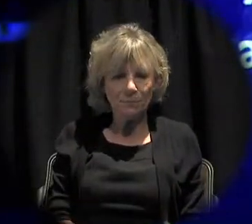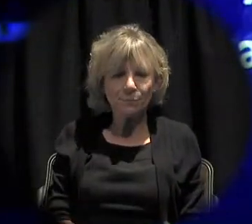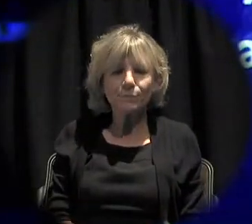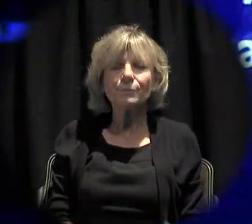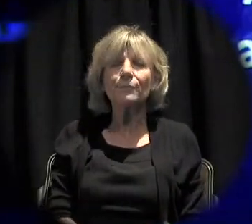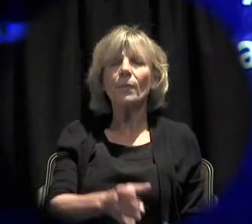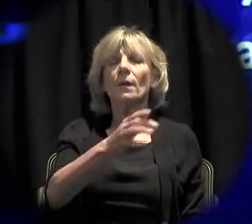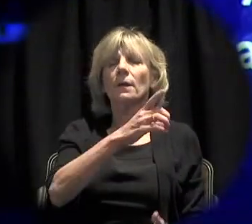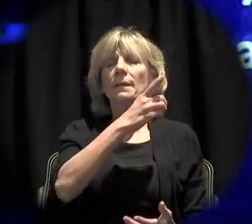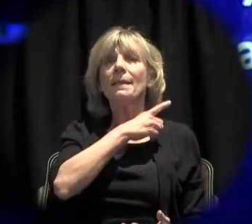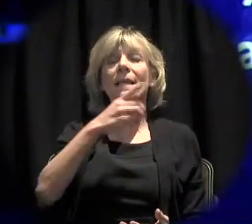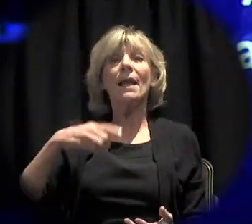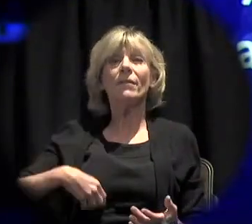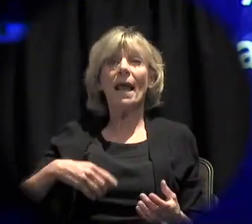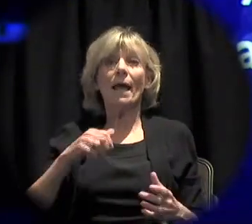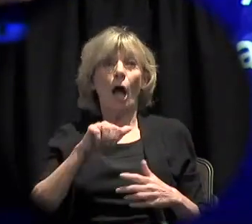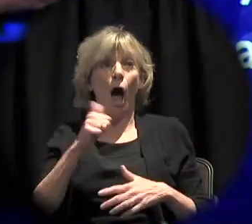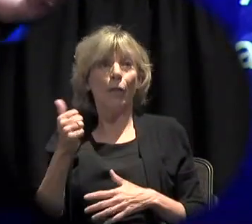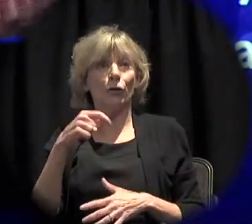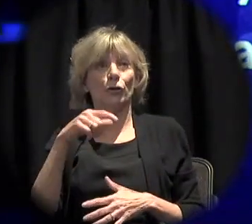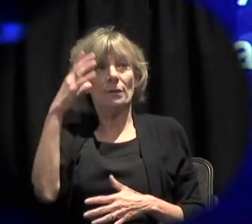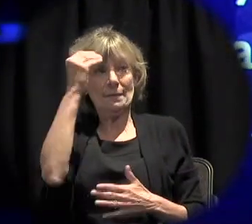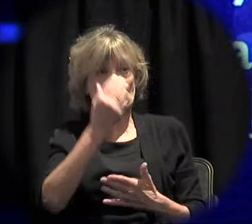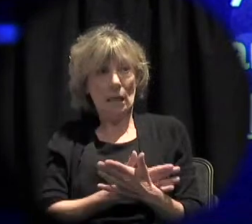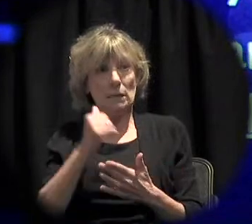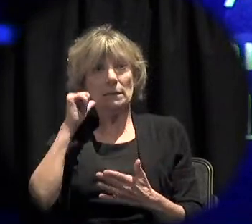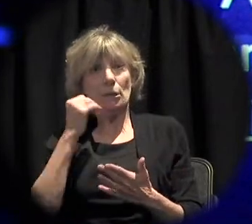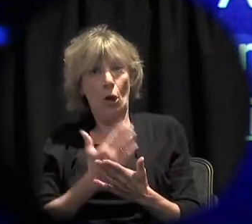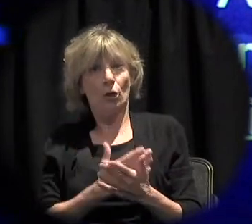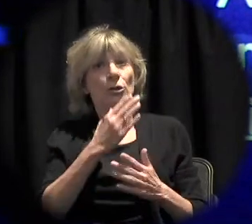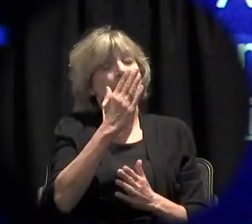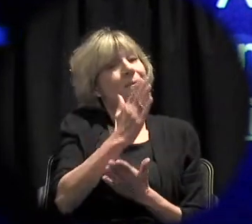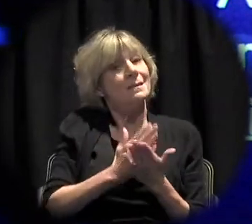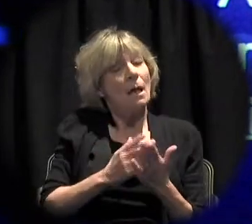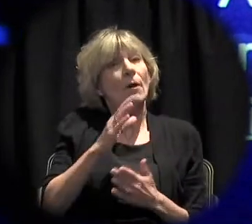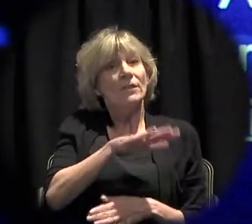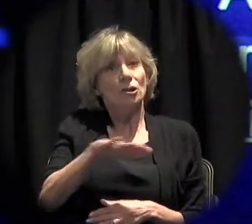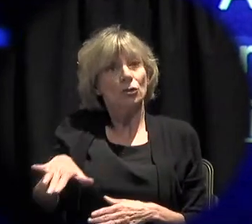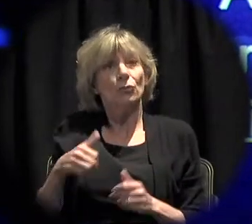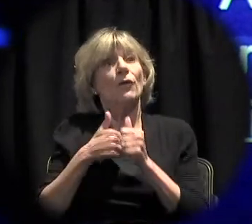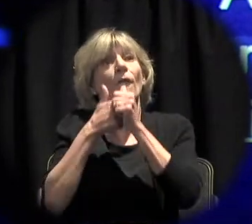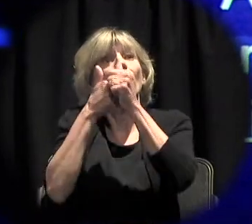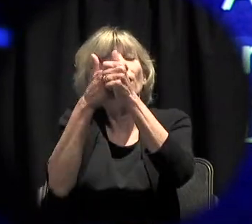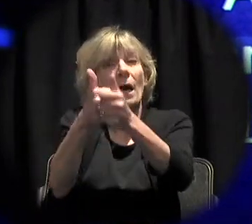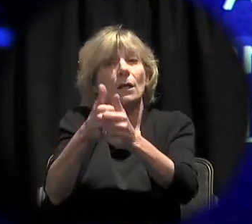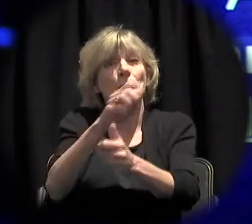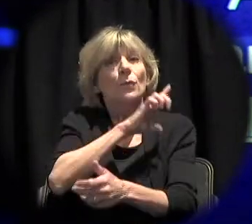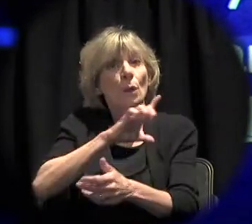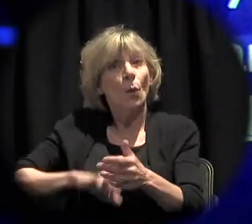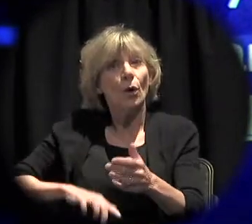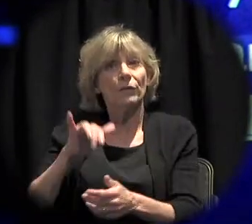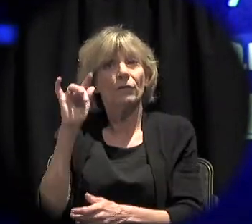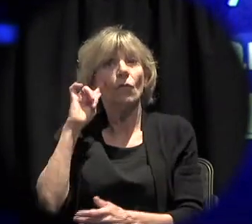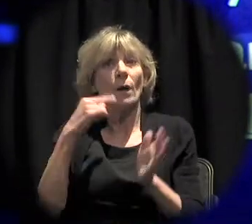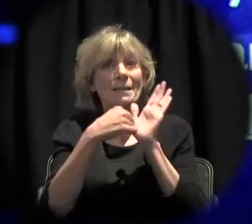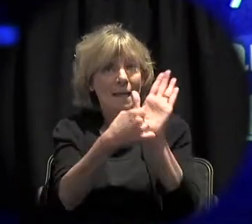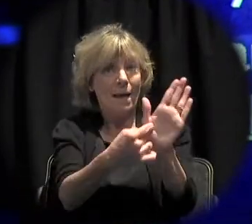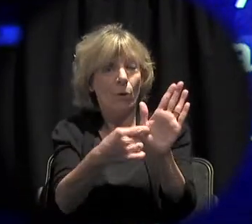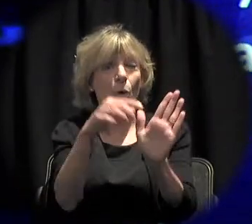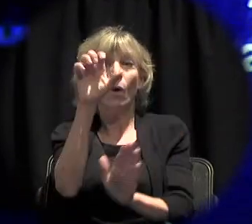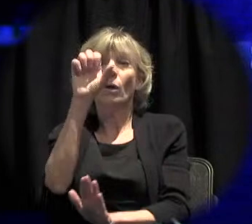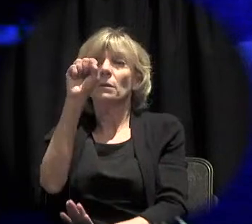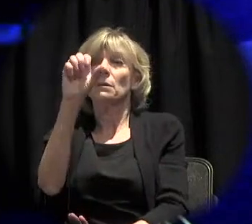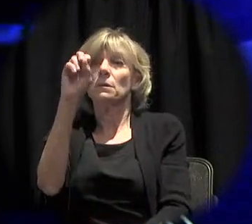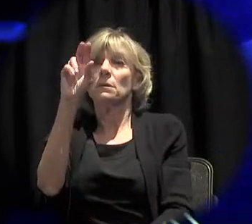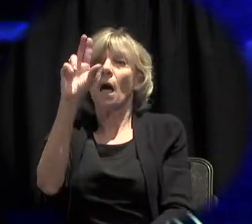Well, David had other sons and daughters too, some of which followed the Lord, like King Solomon. And Solomon wrote this